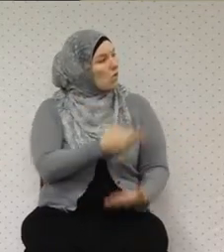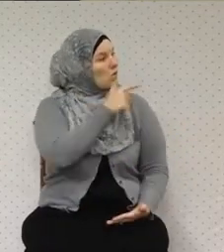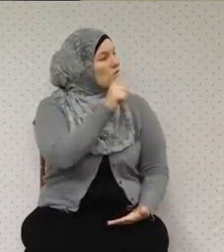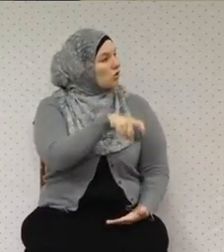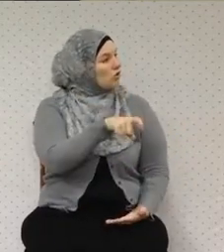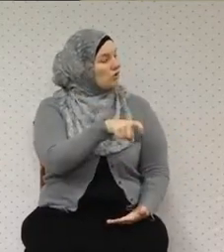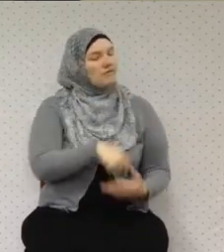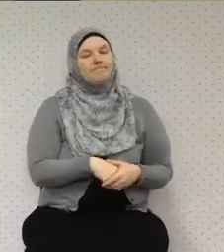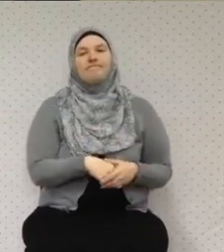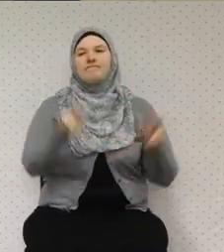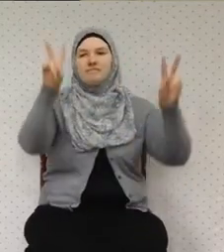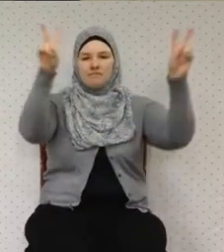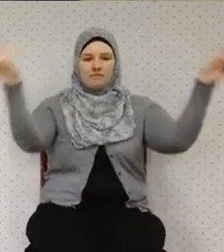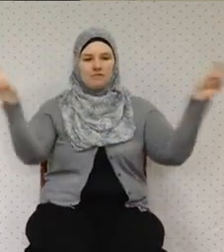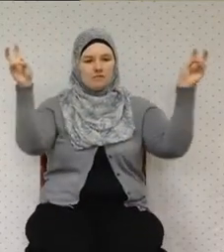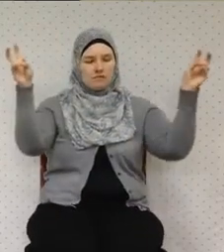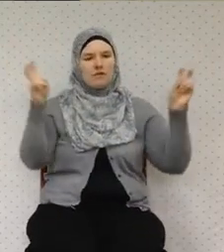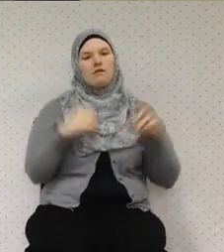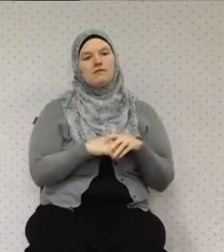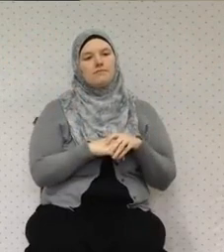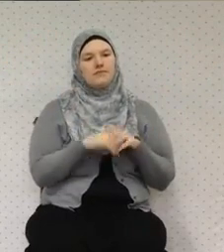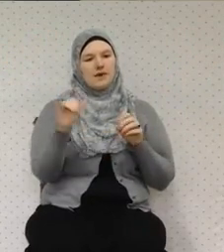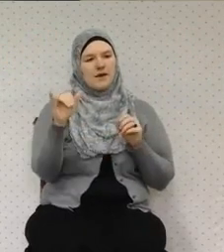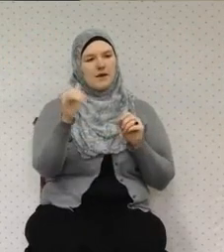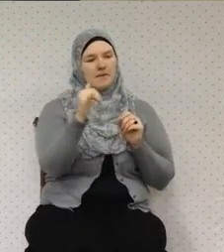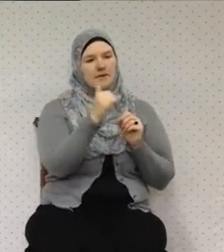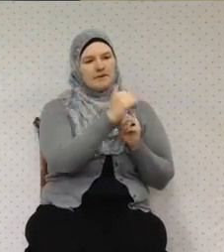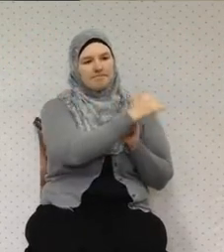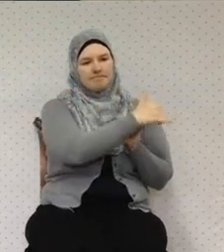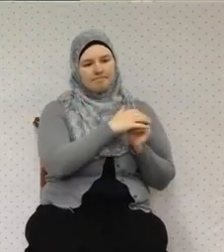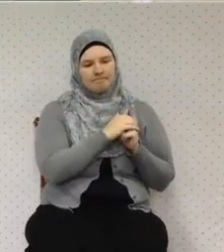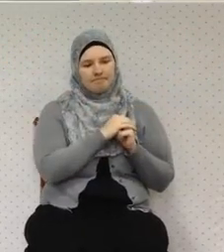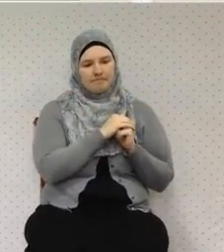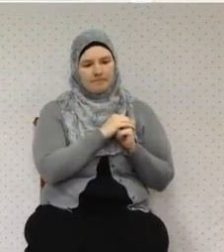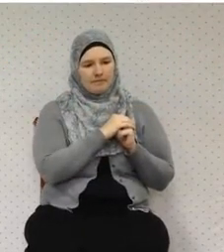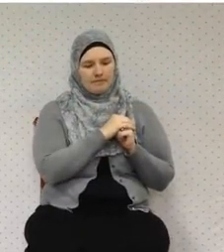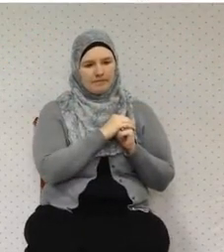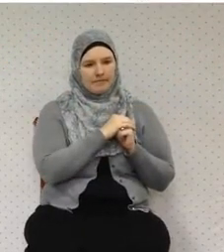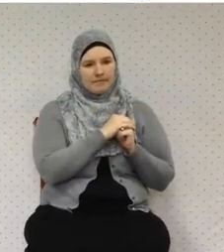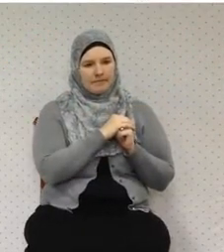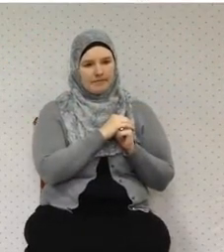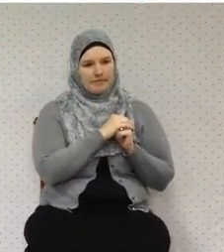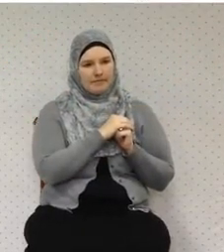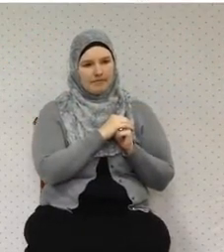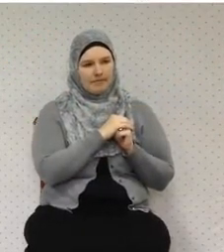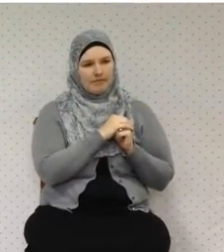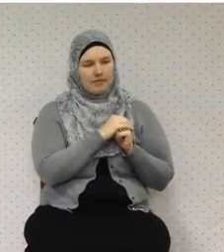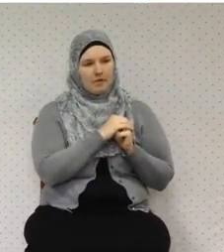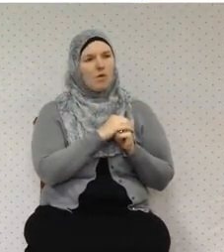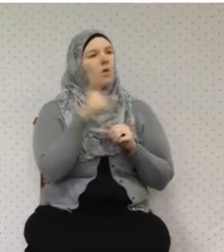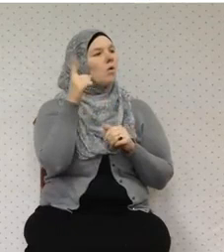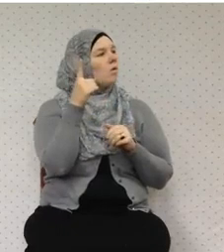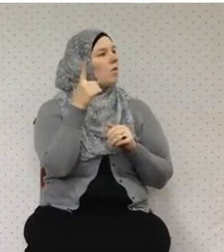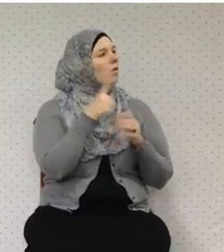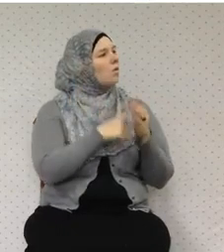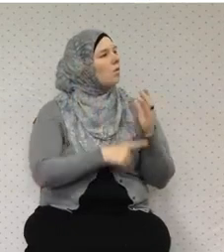nafsaka ma'a alladhina yad'una rabbahum bilghadati wal 'ashi." What do they look